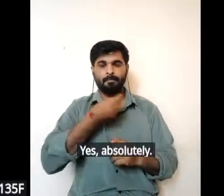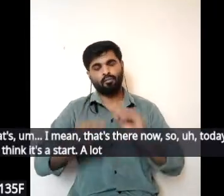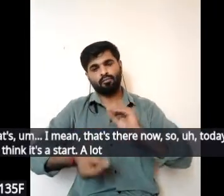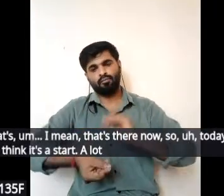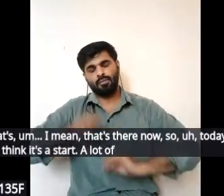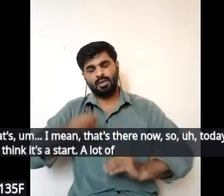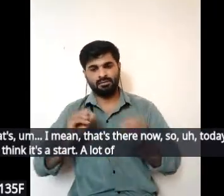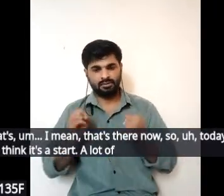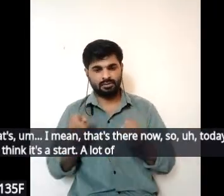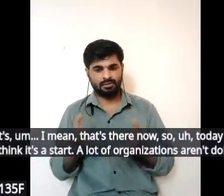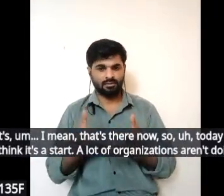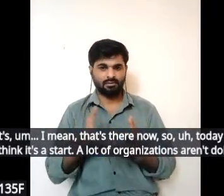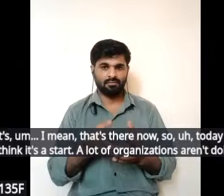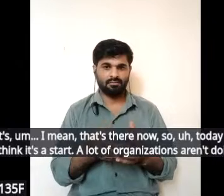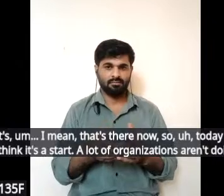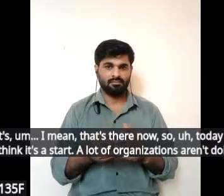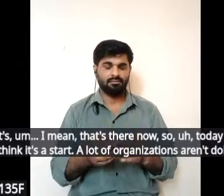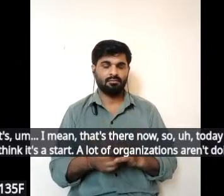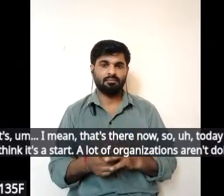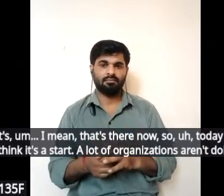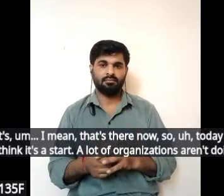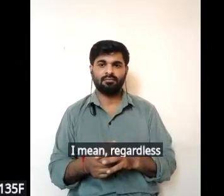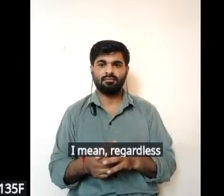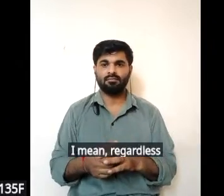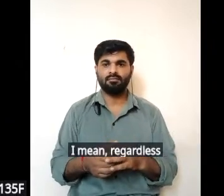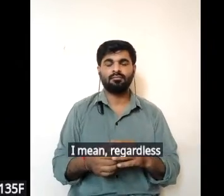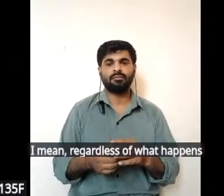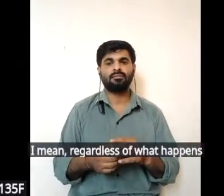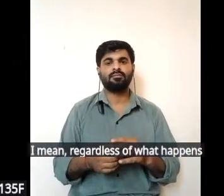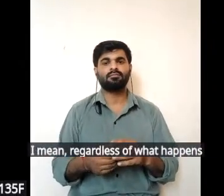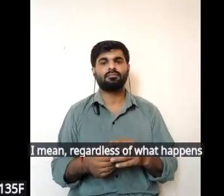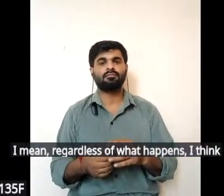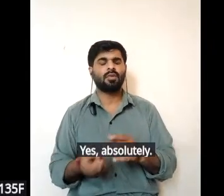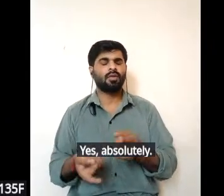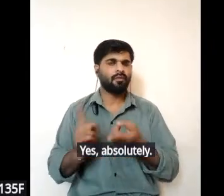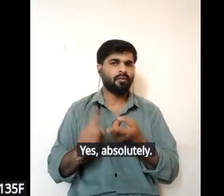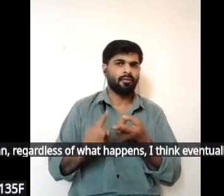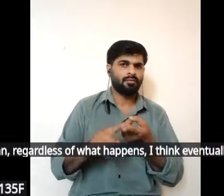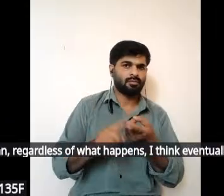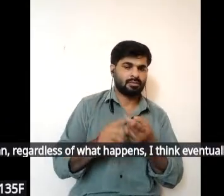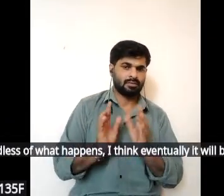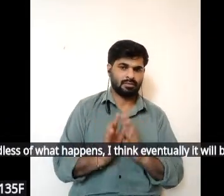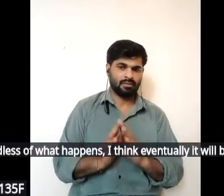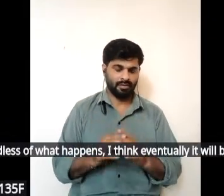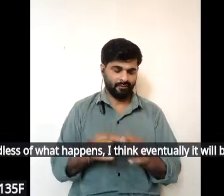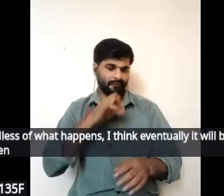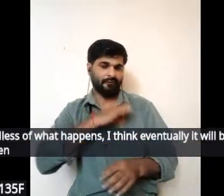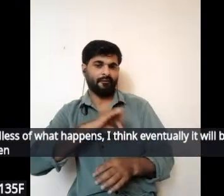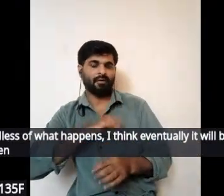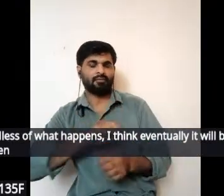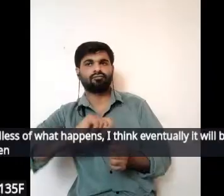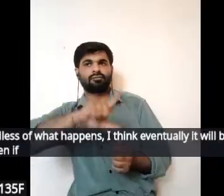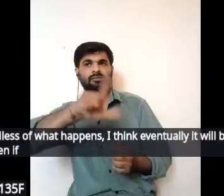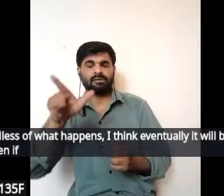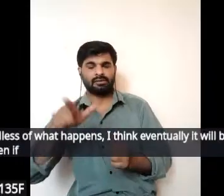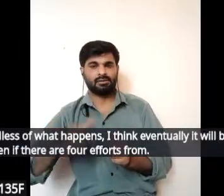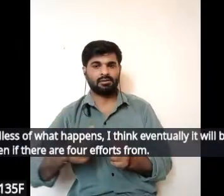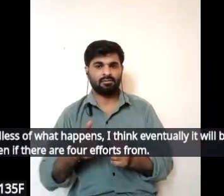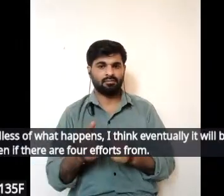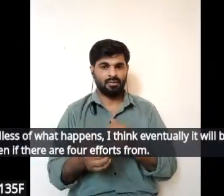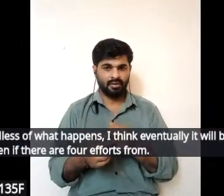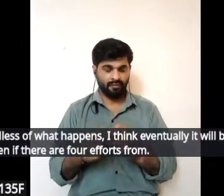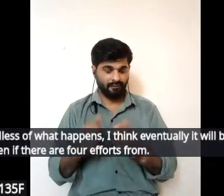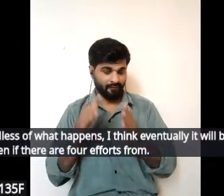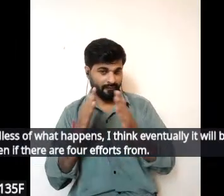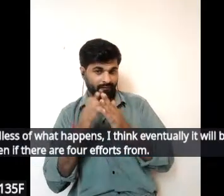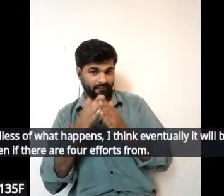organizations are doing anything. I mean, regardless of what happens, I think eventually it will benefit everyone. Even if there are four efforts from